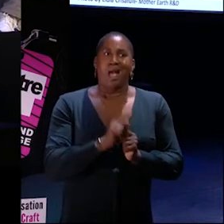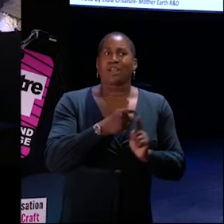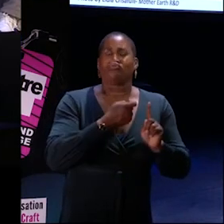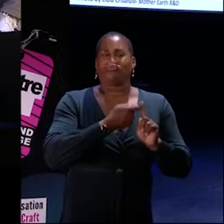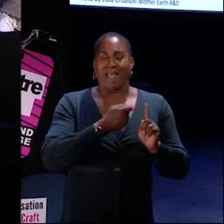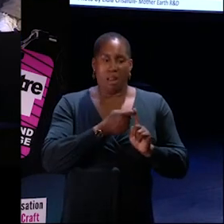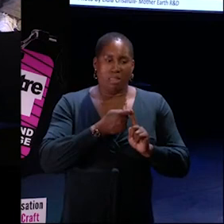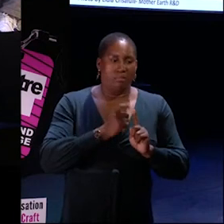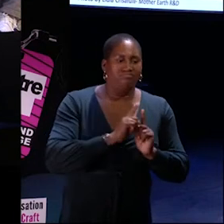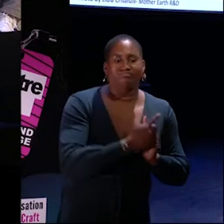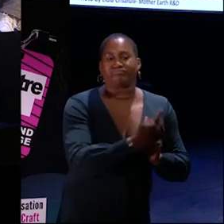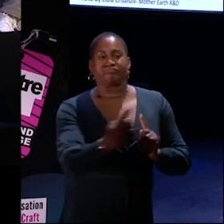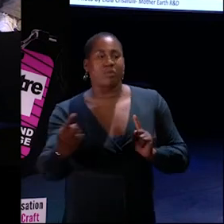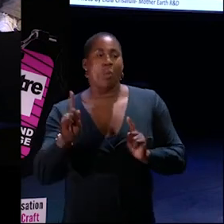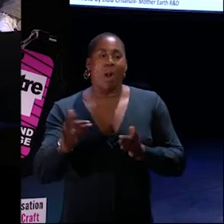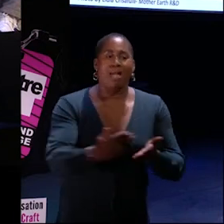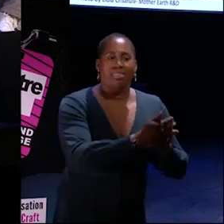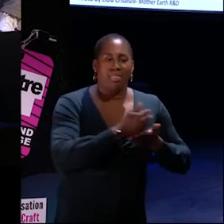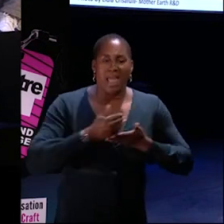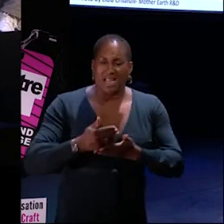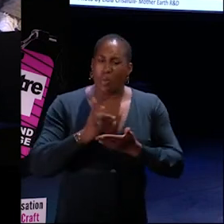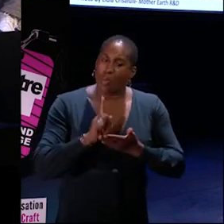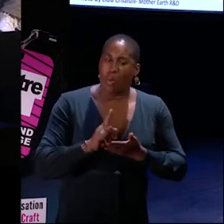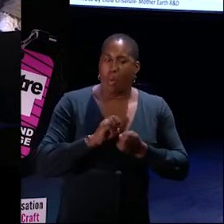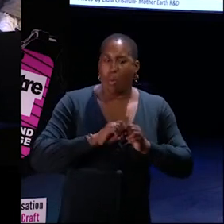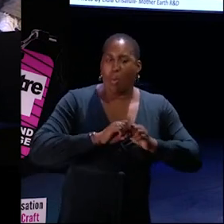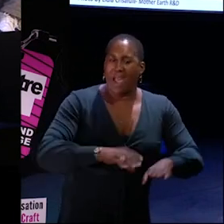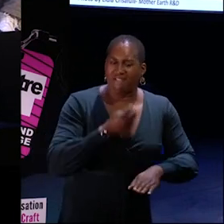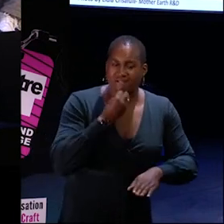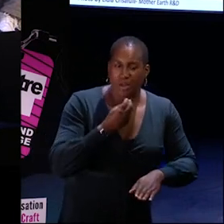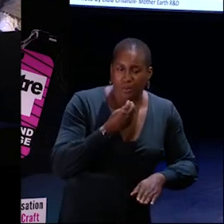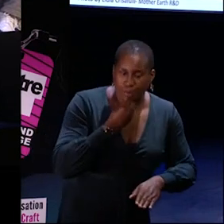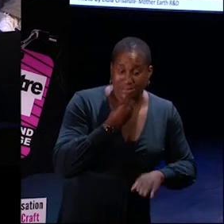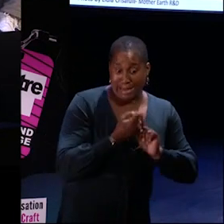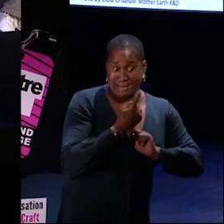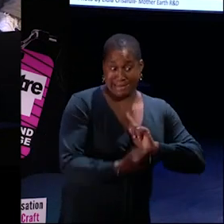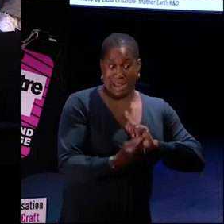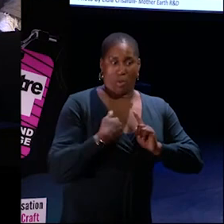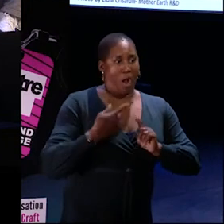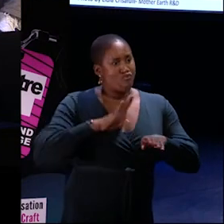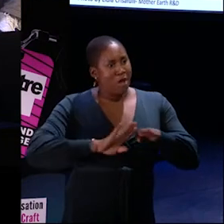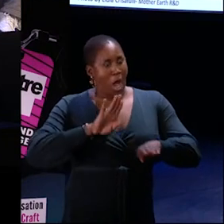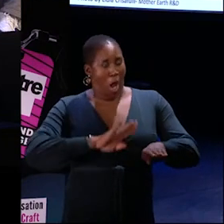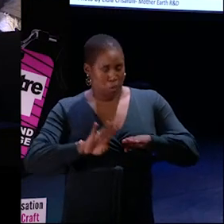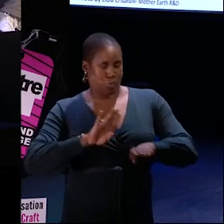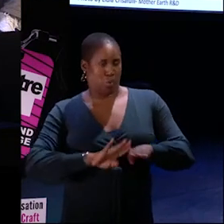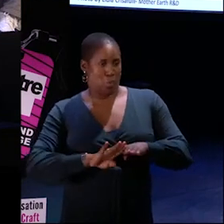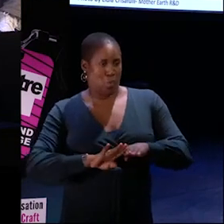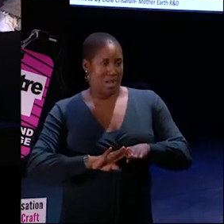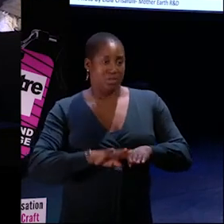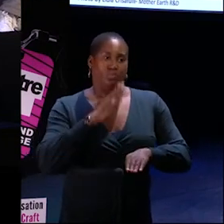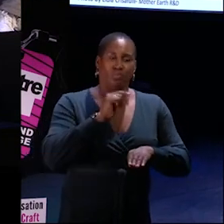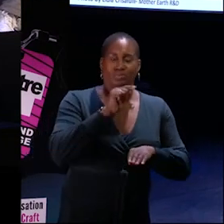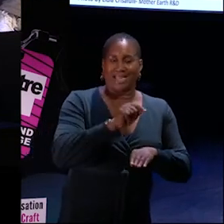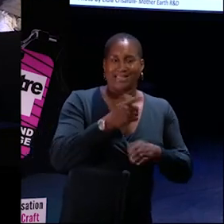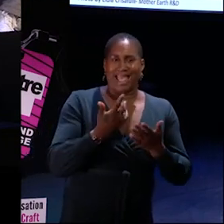collecting waste food products from cafes near where we were rehearsing and then dye the costumes, which was wicked as a process generally as